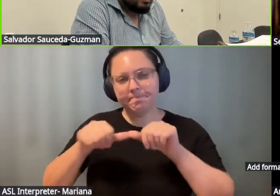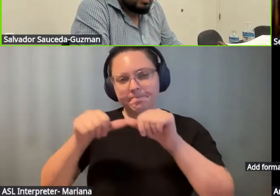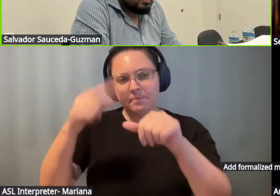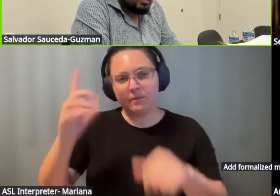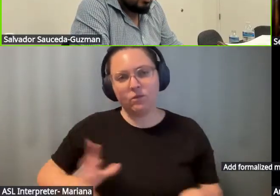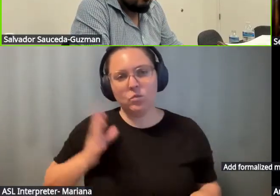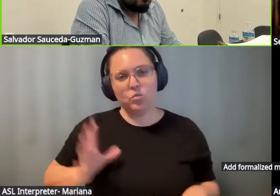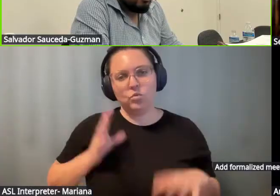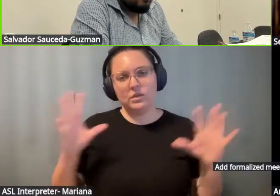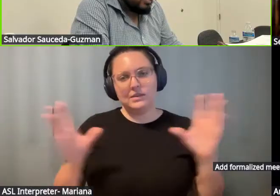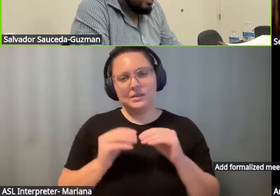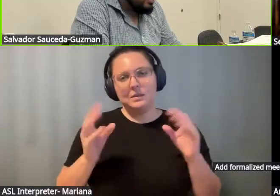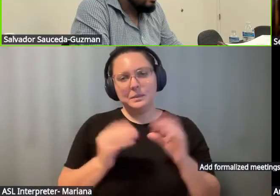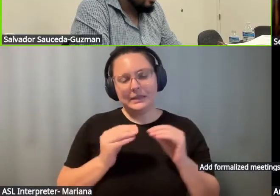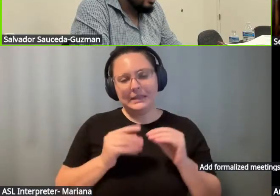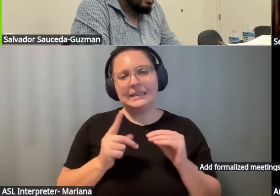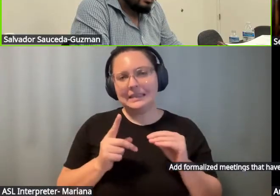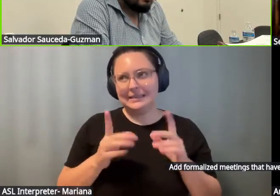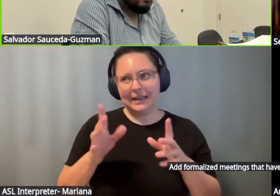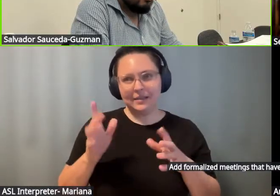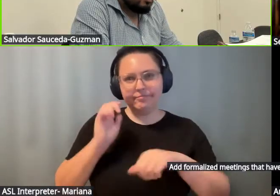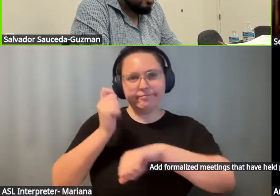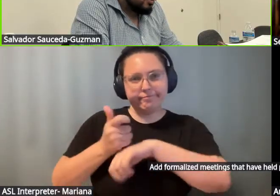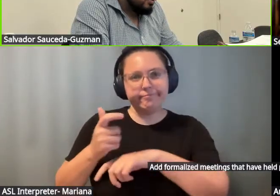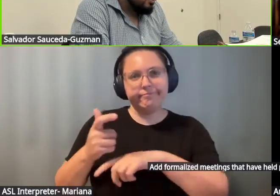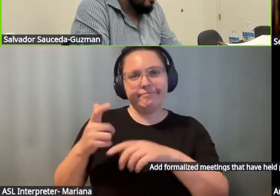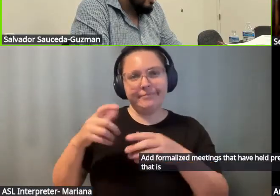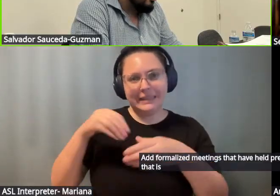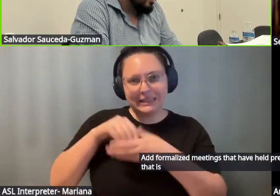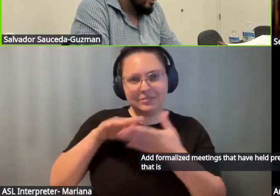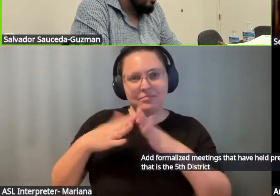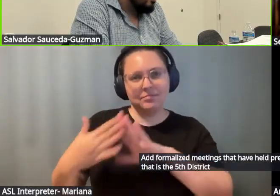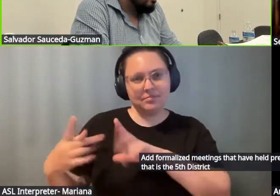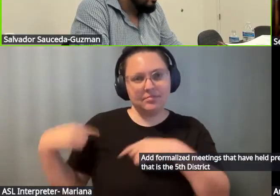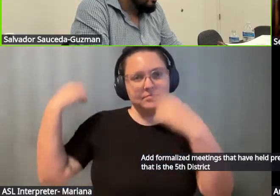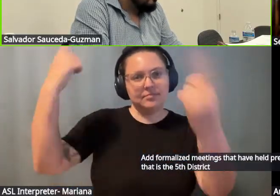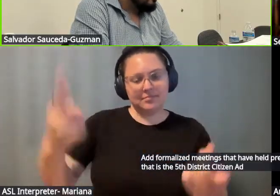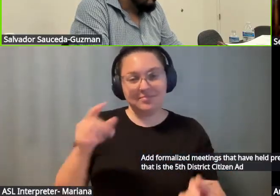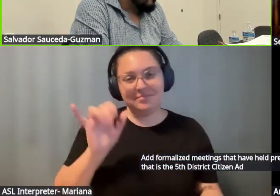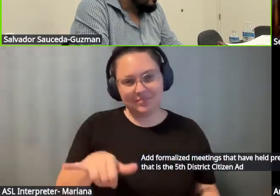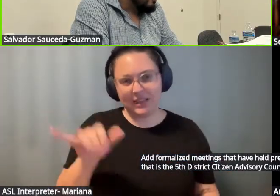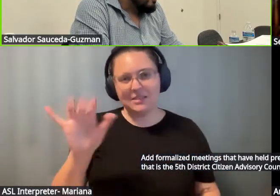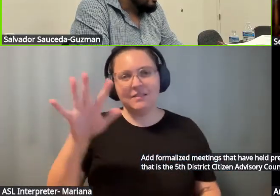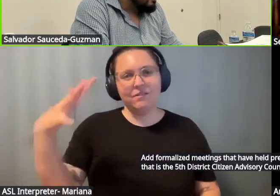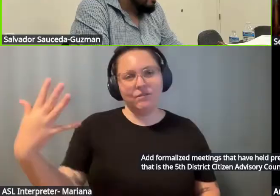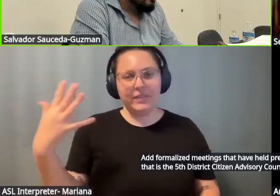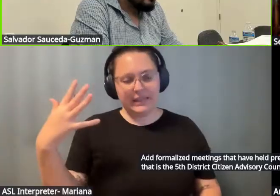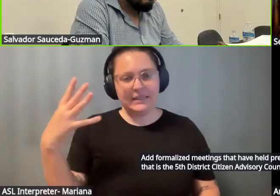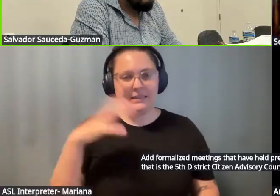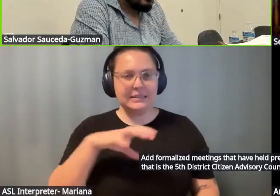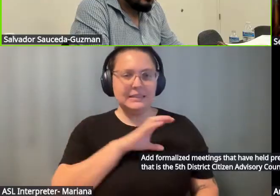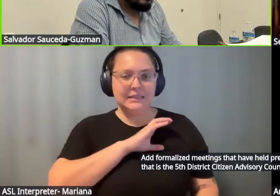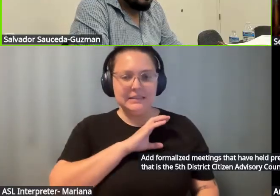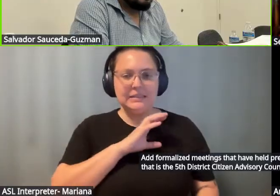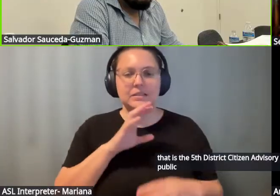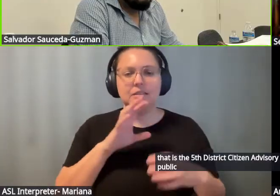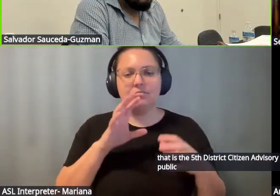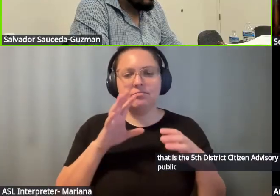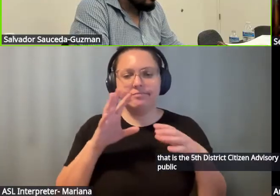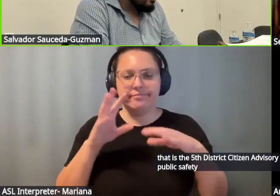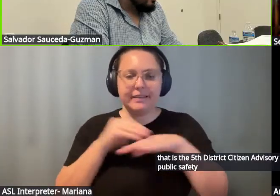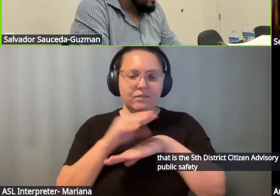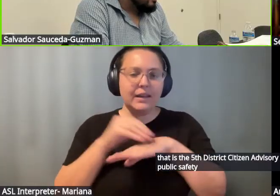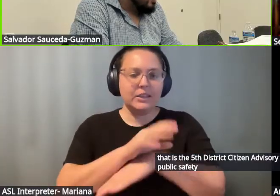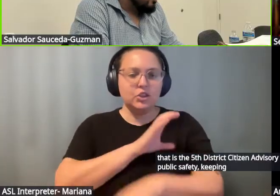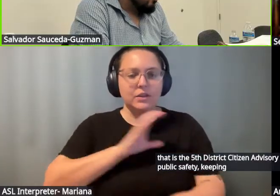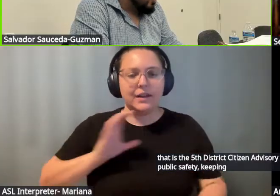held presence in community for decades, and that is the fifth district Citizens Advisory Council. So if you're interested in public safety, keeping